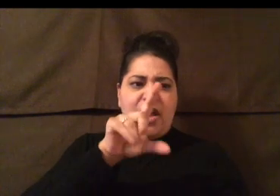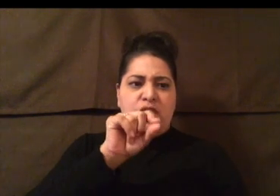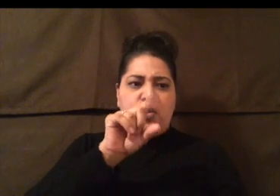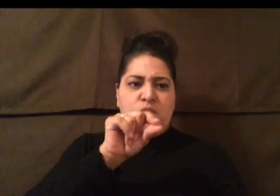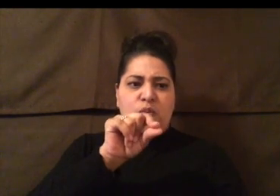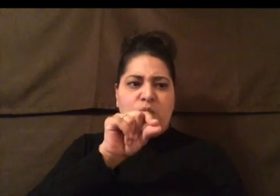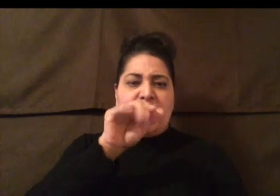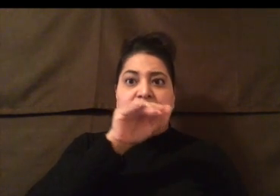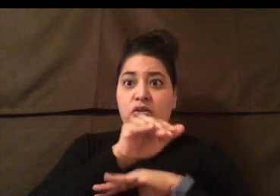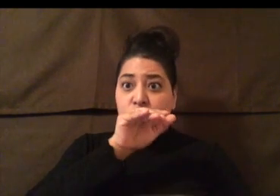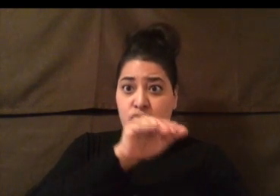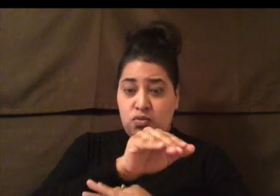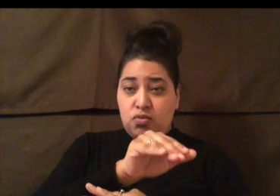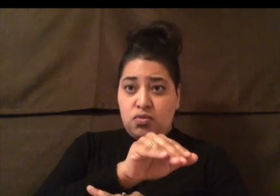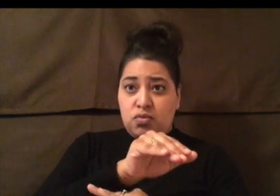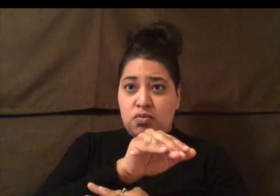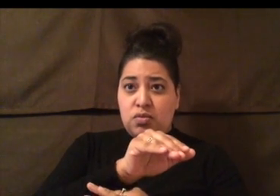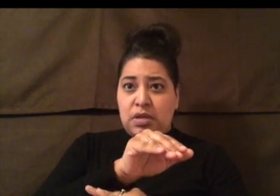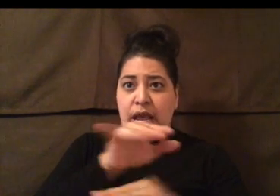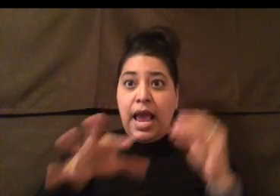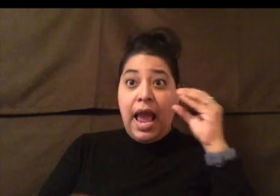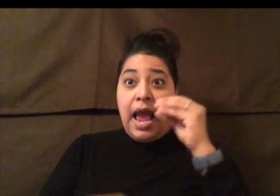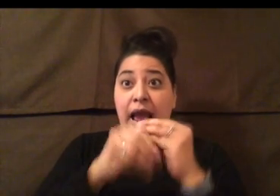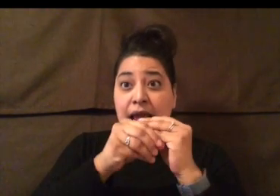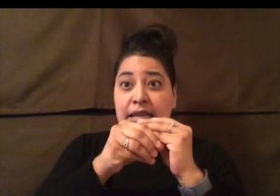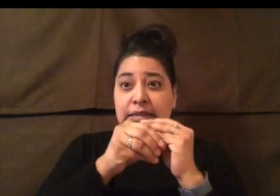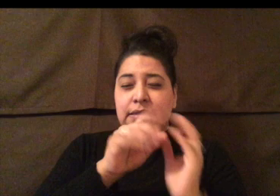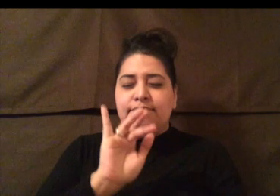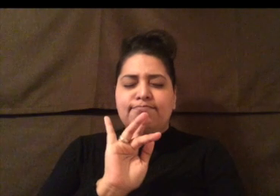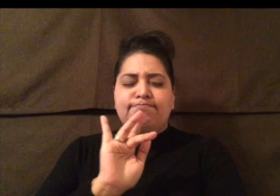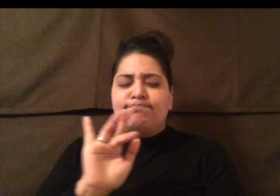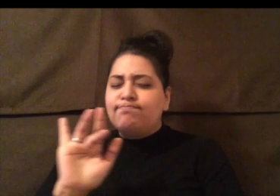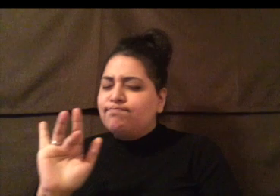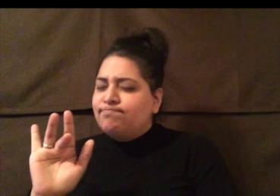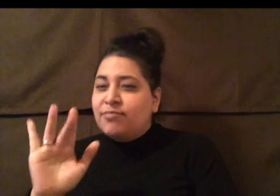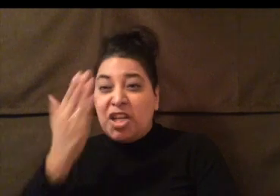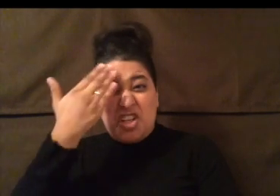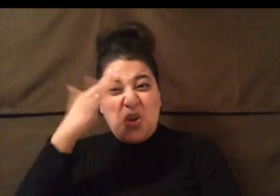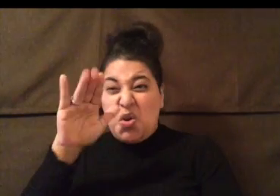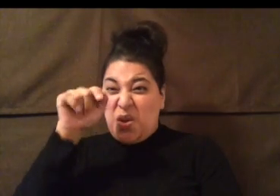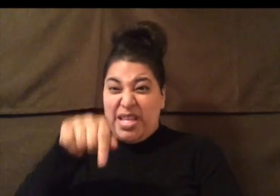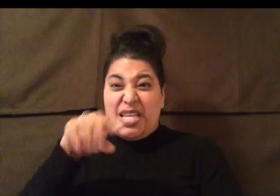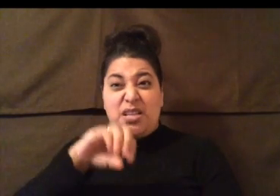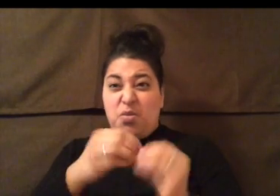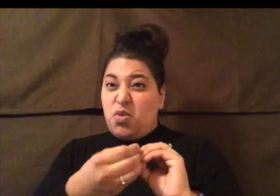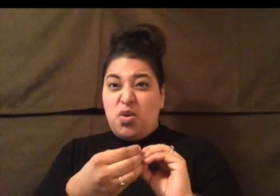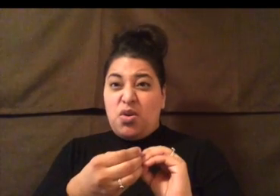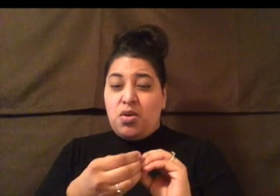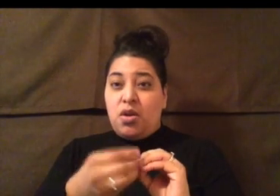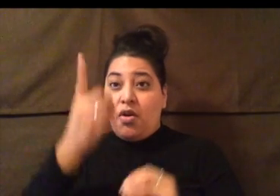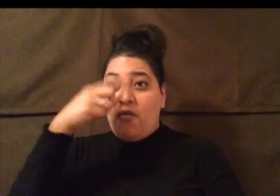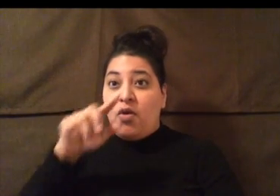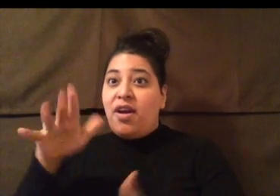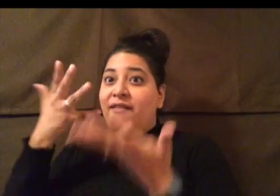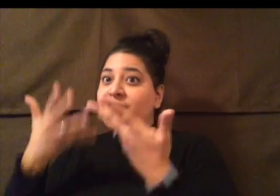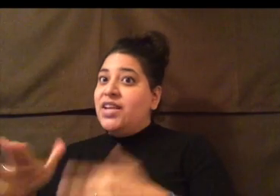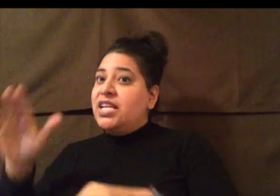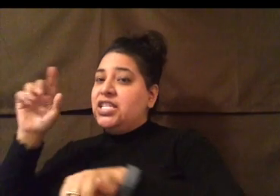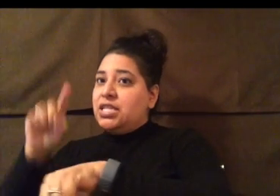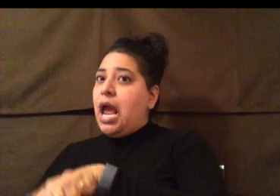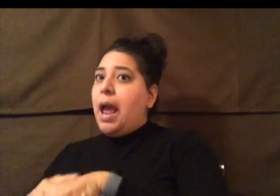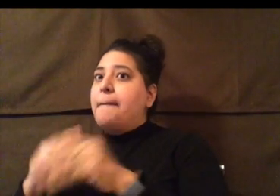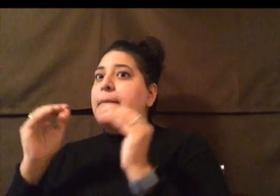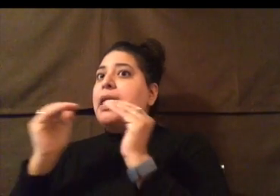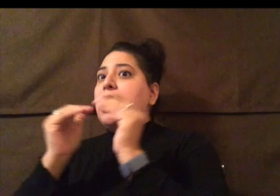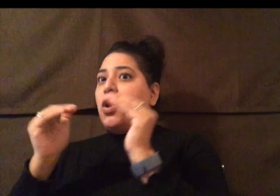So let's write our situation equation. My start time is 5:20